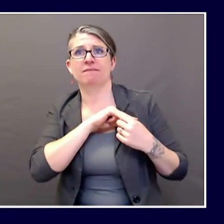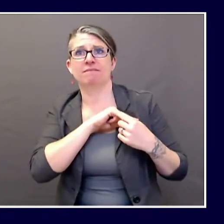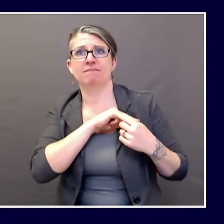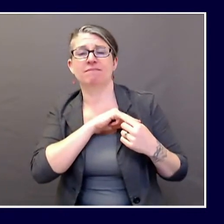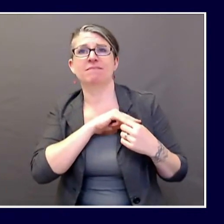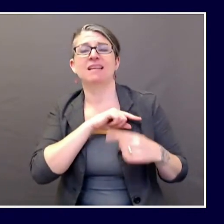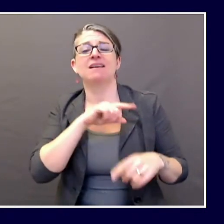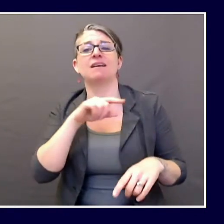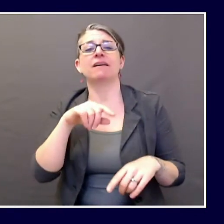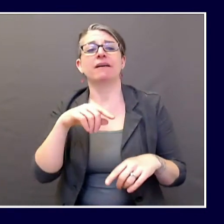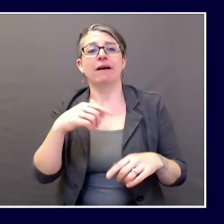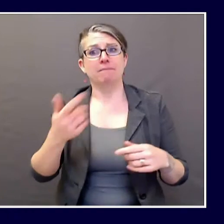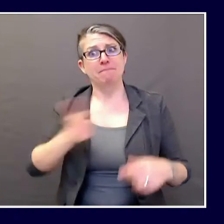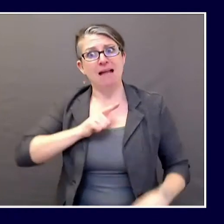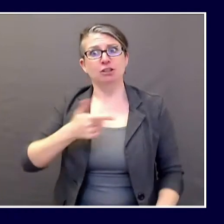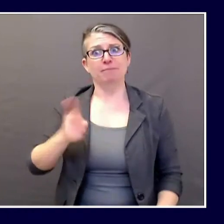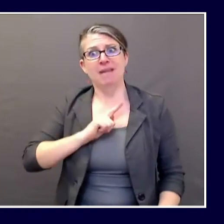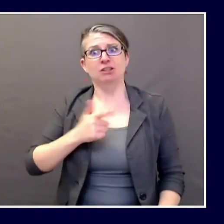on Friday,